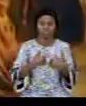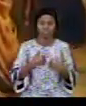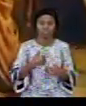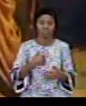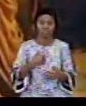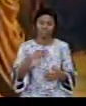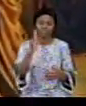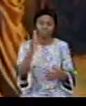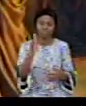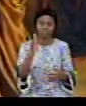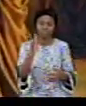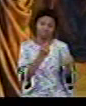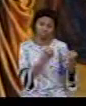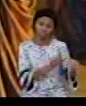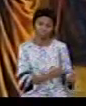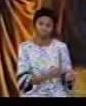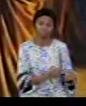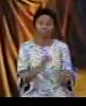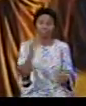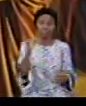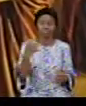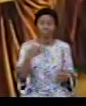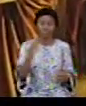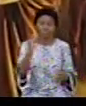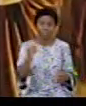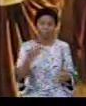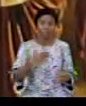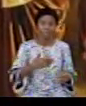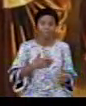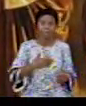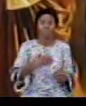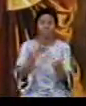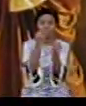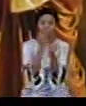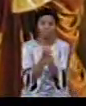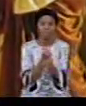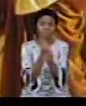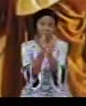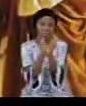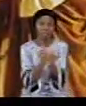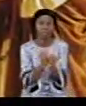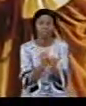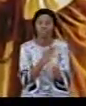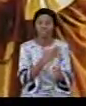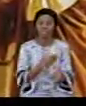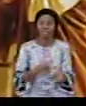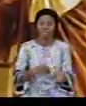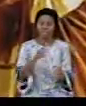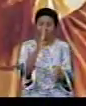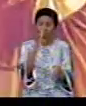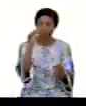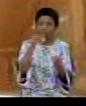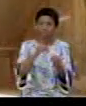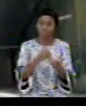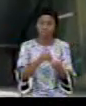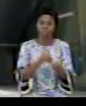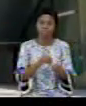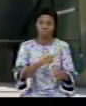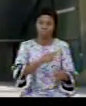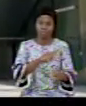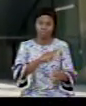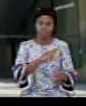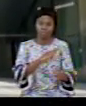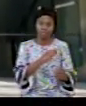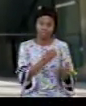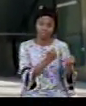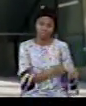are much more bold to speak the word without fear. What's that saying? It's saying because